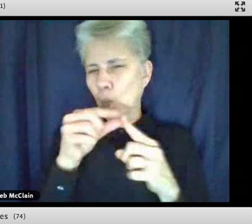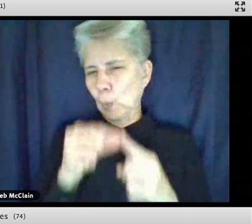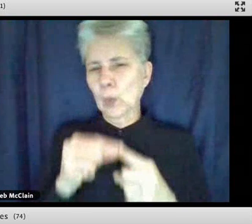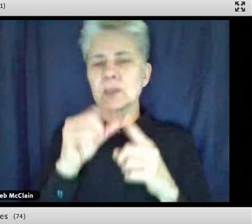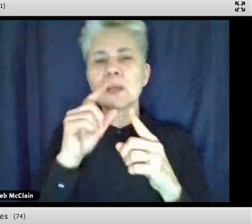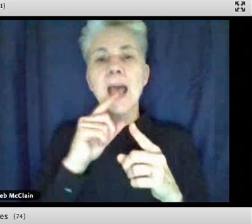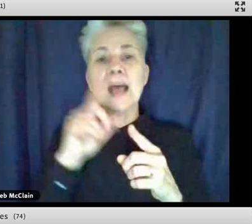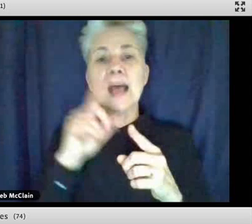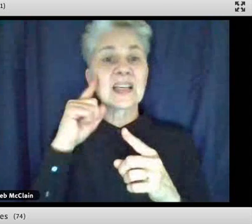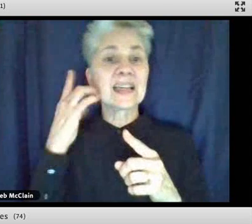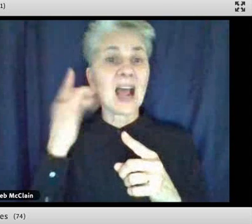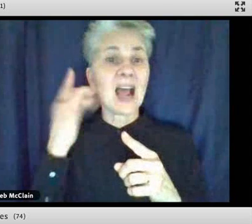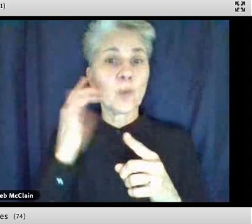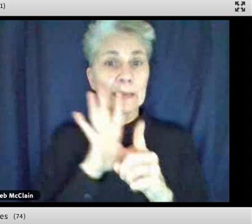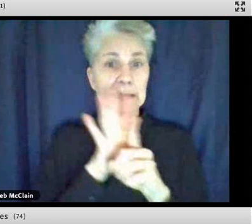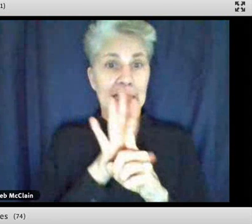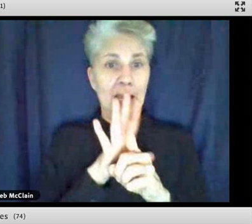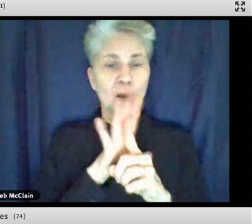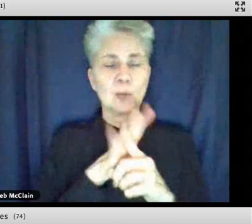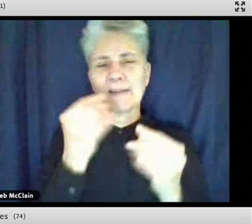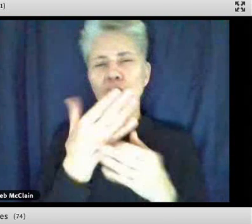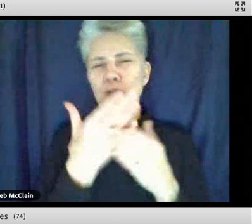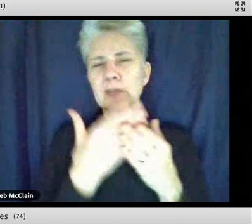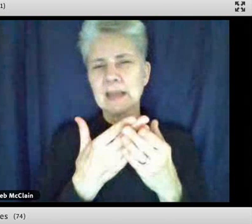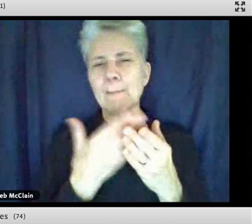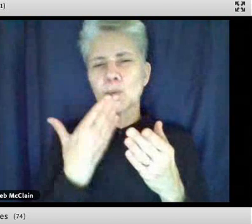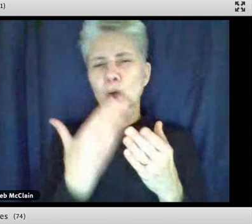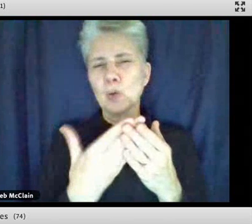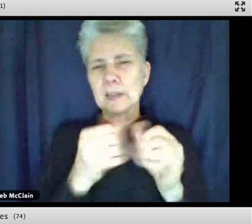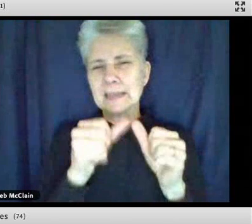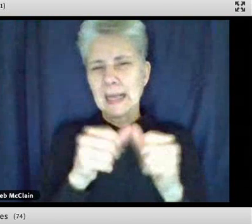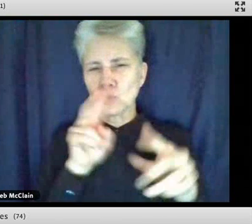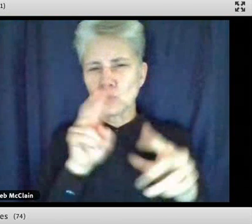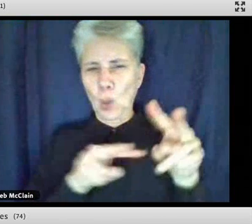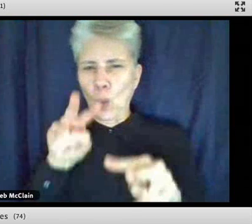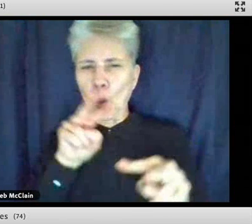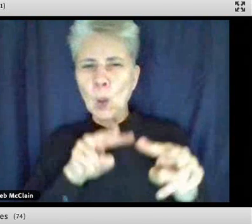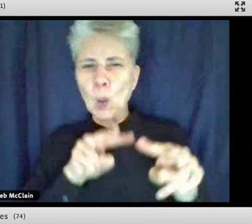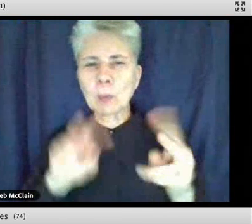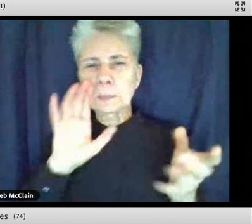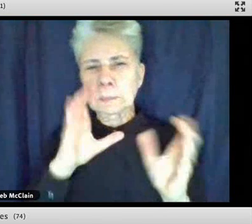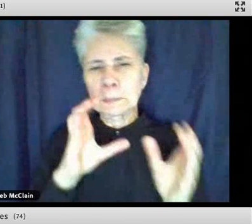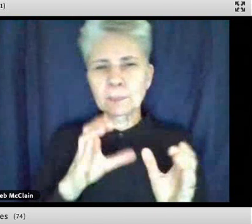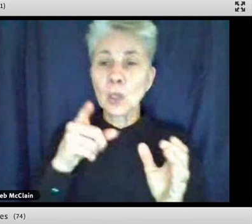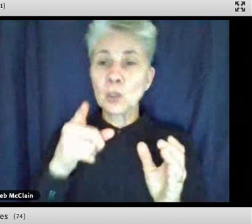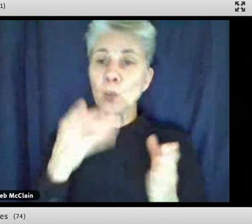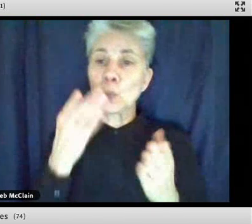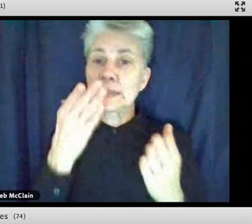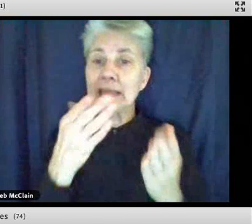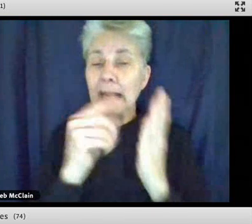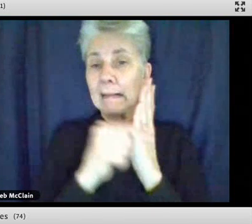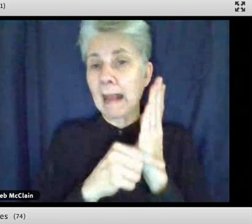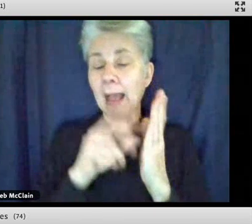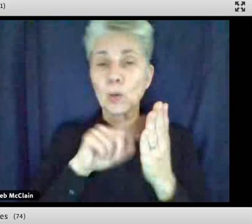sites there, again, in terms of you presenting a guide or research information for your library for your patrons.